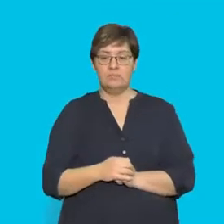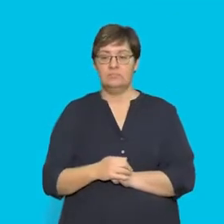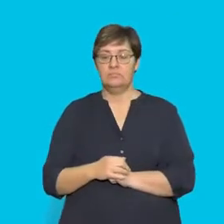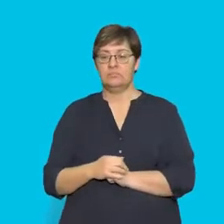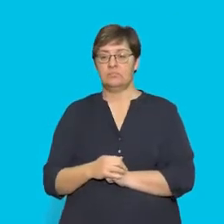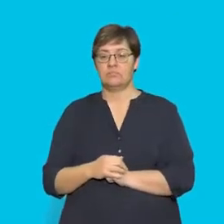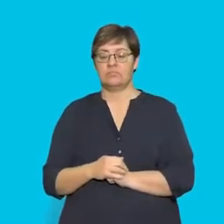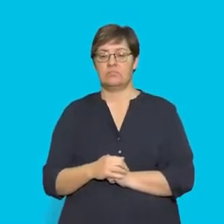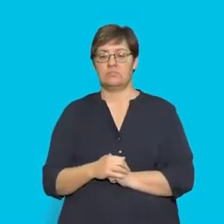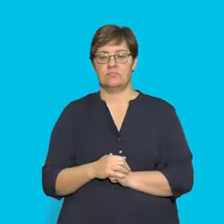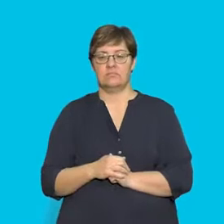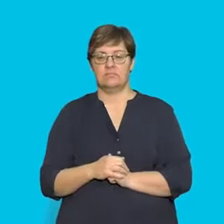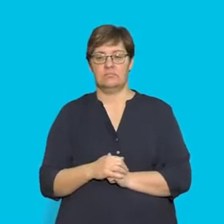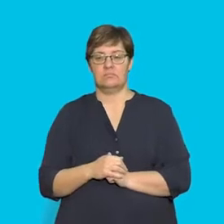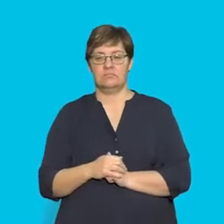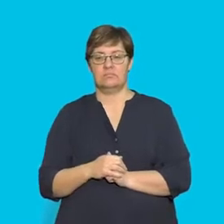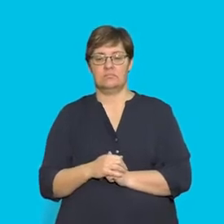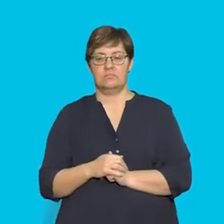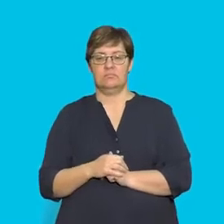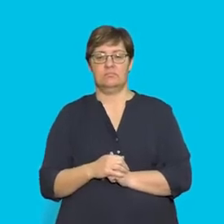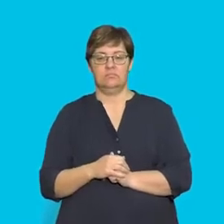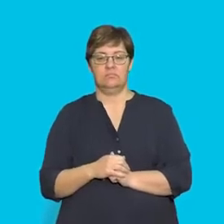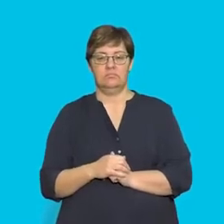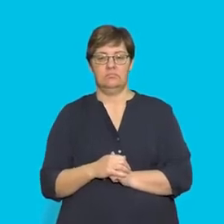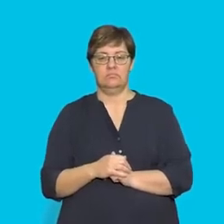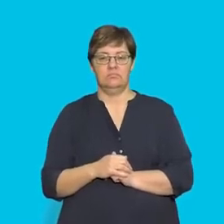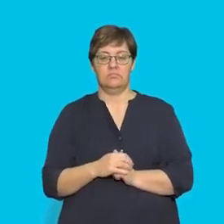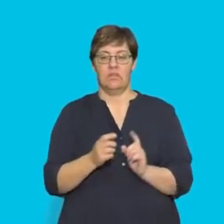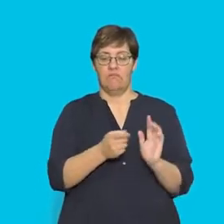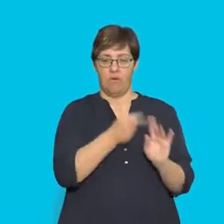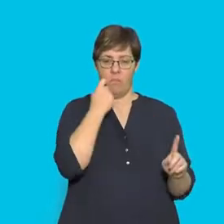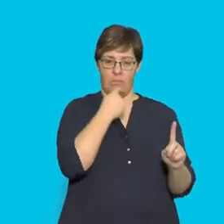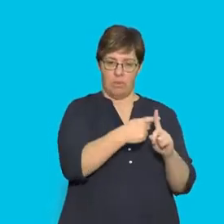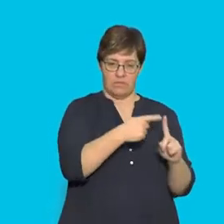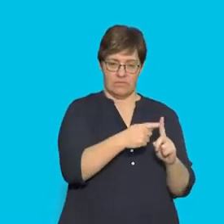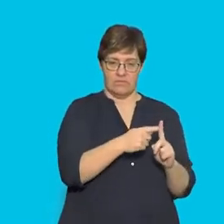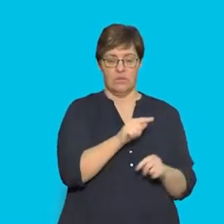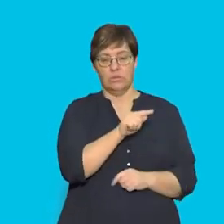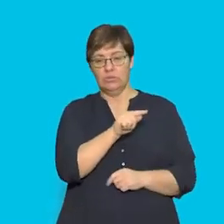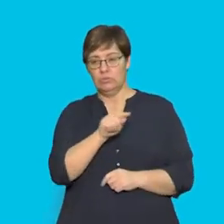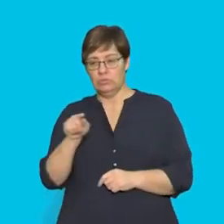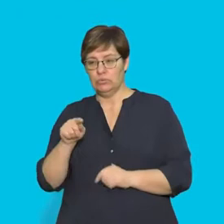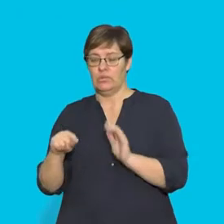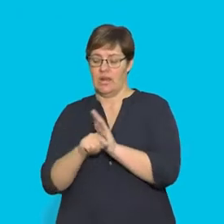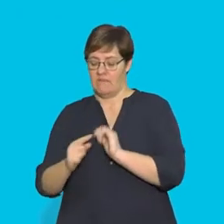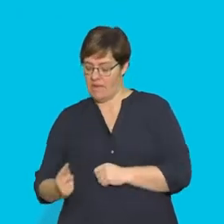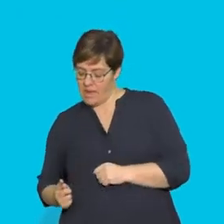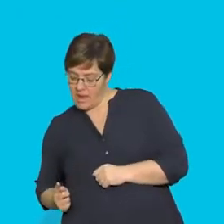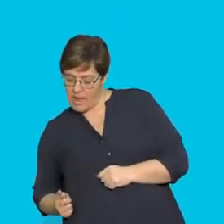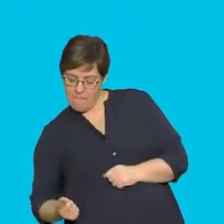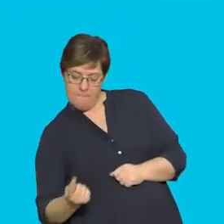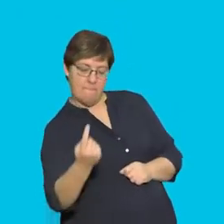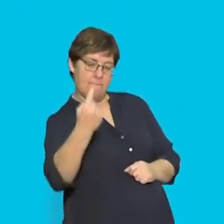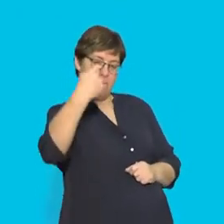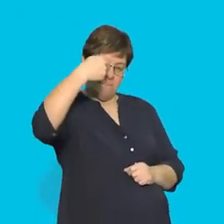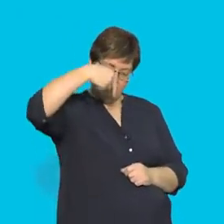simply recognize here that the direction of current is from positive. It's going to go up behind that coil,